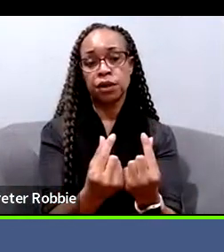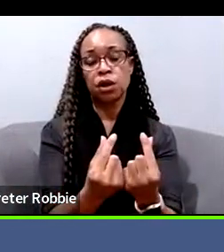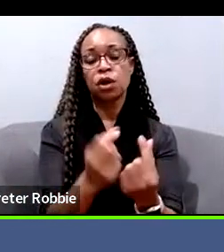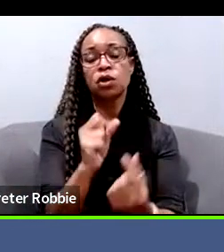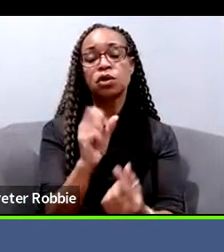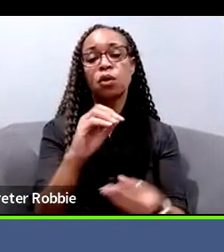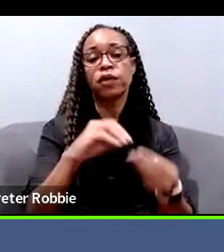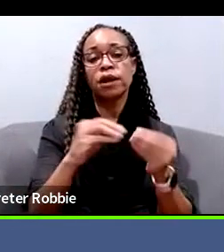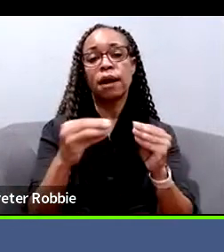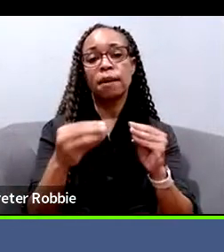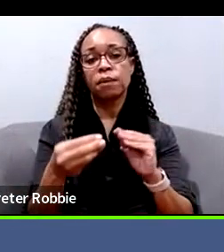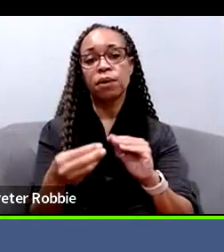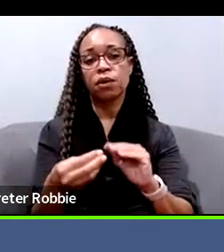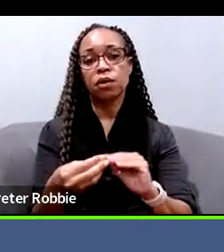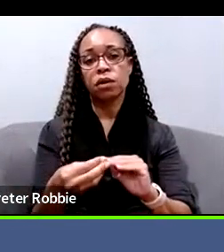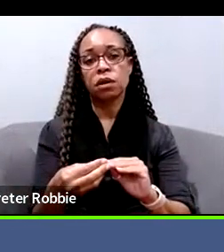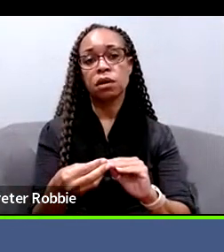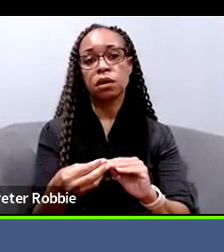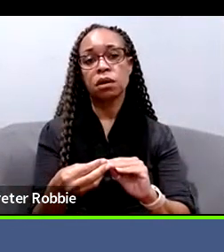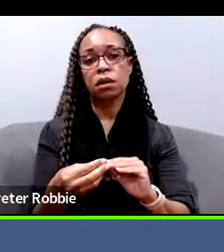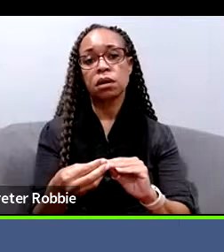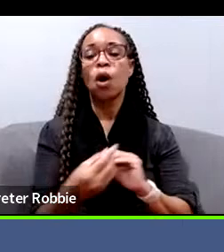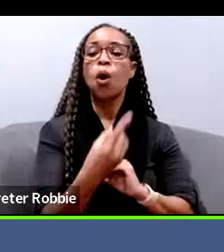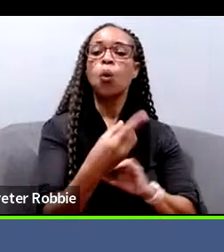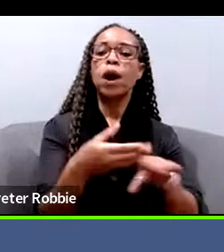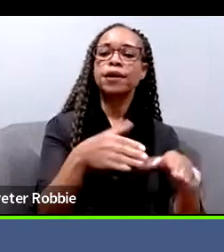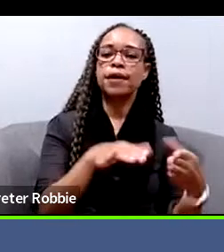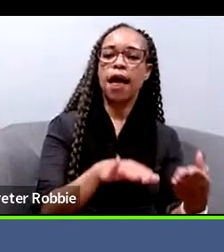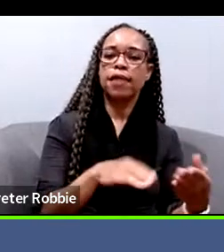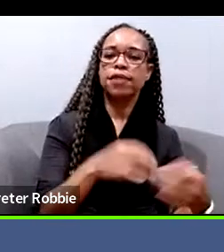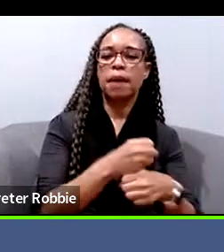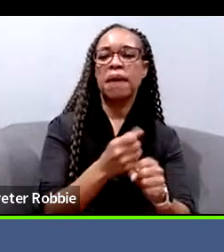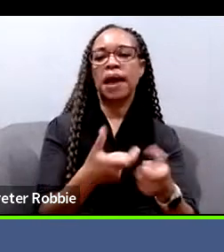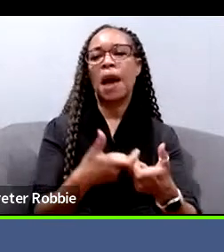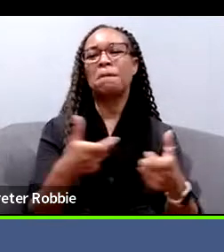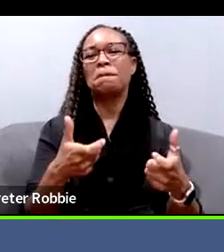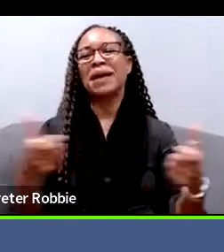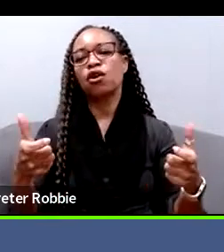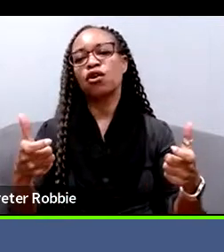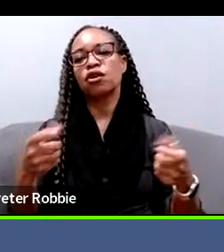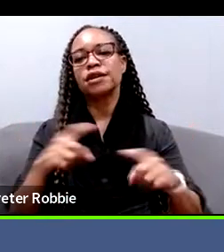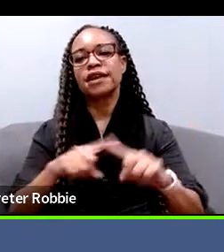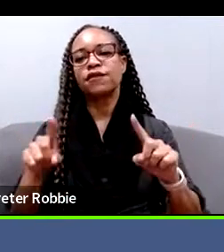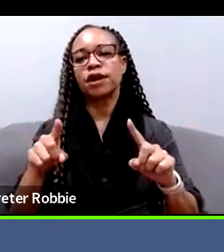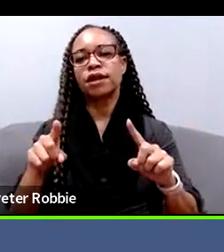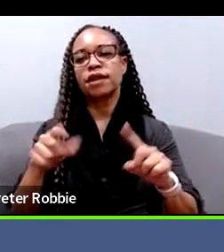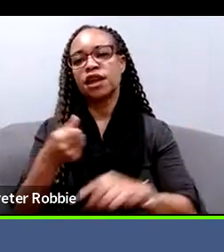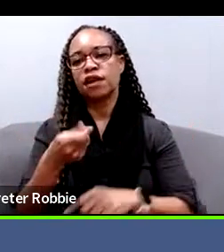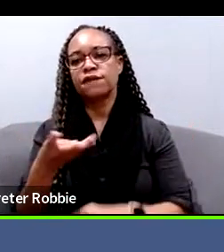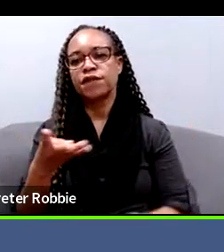numbers one death can make a bigger difference in some of those groups, but